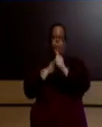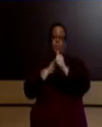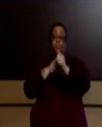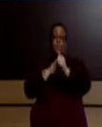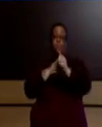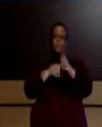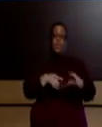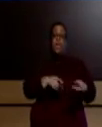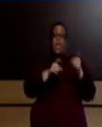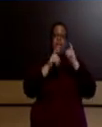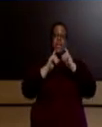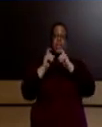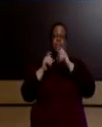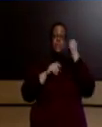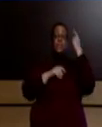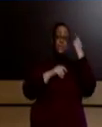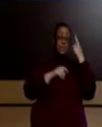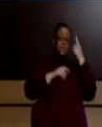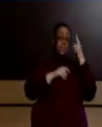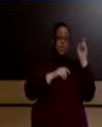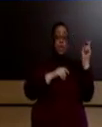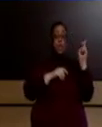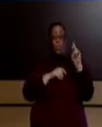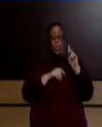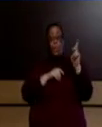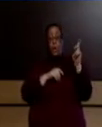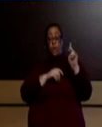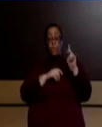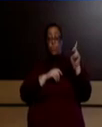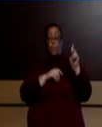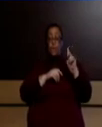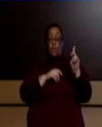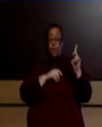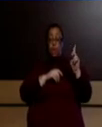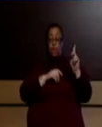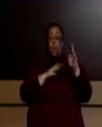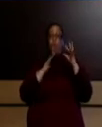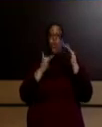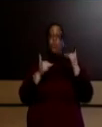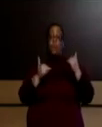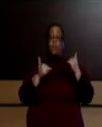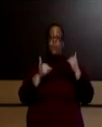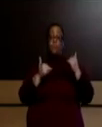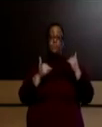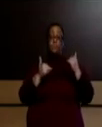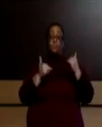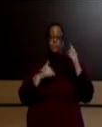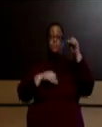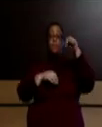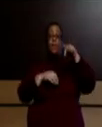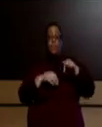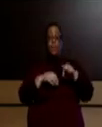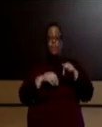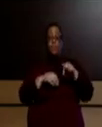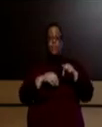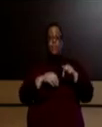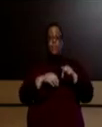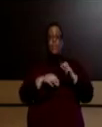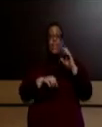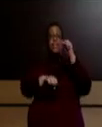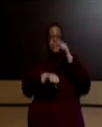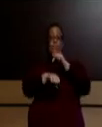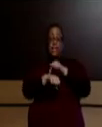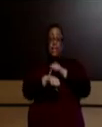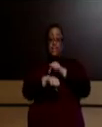you make us understand where we really are right now. This is a